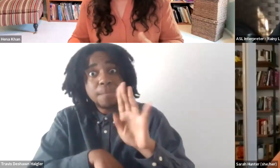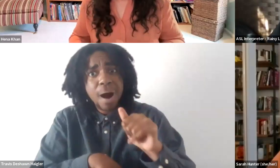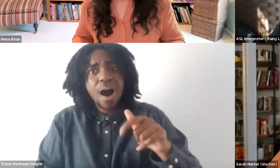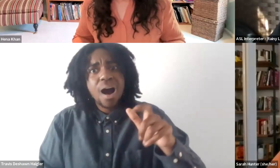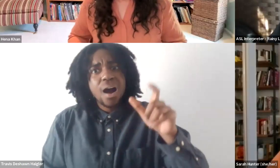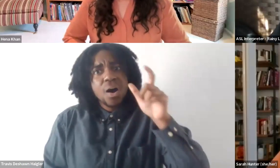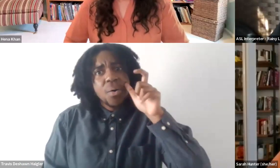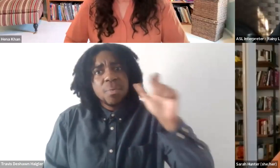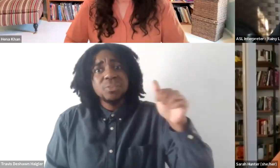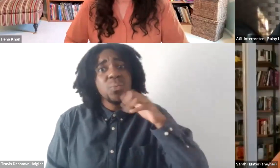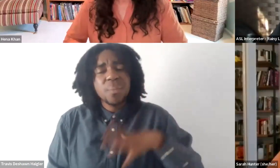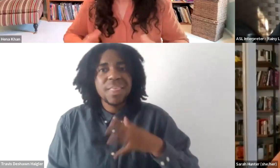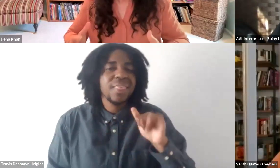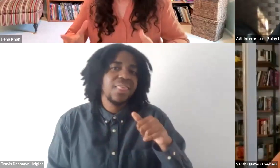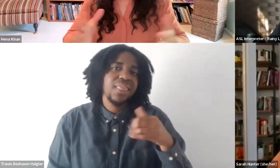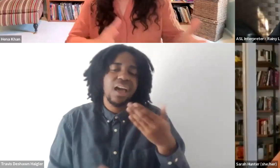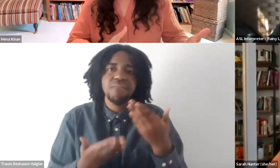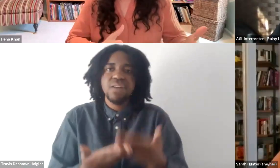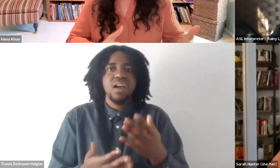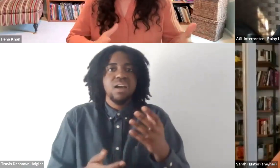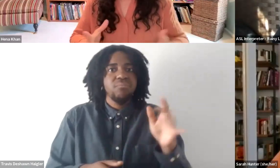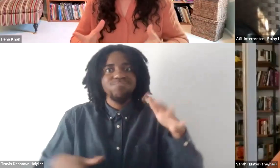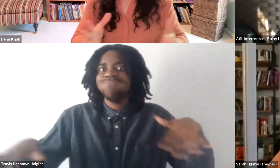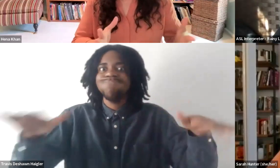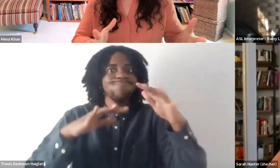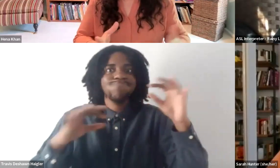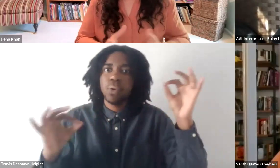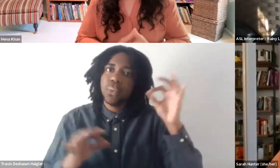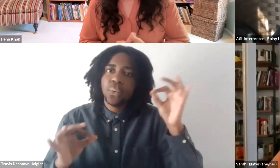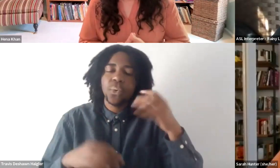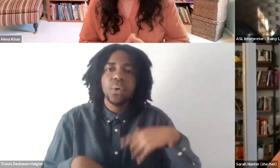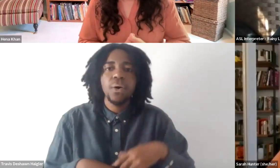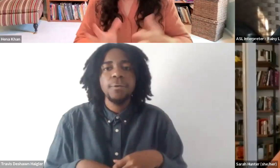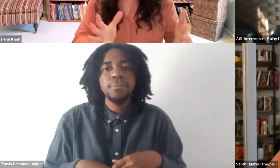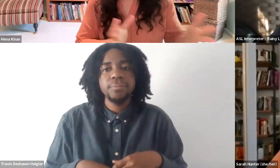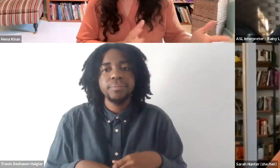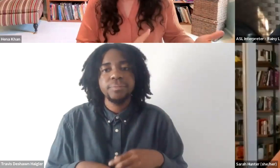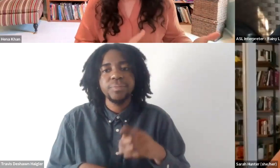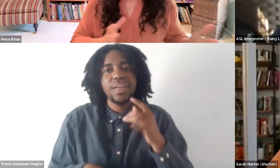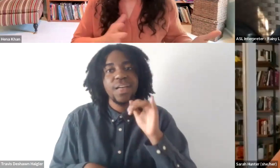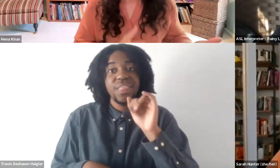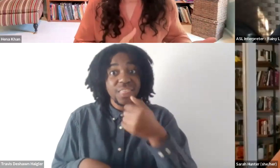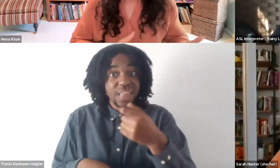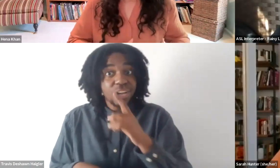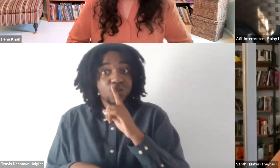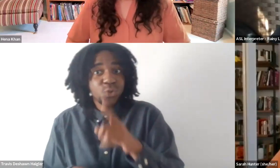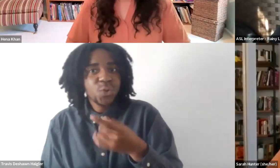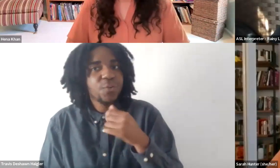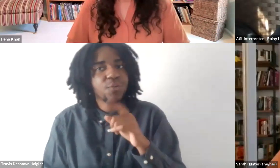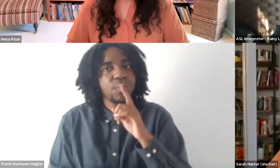many people know. And that sort of goes counter to what the Western perception often is of Muslim